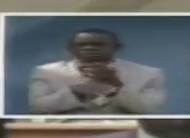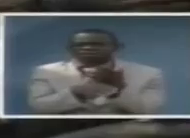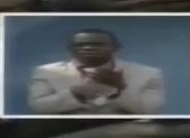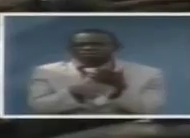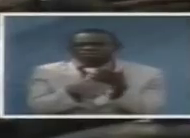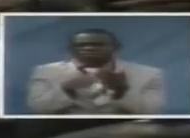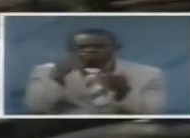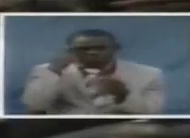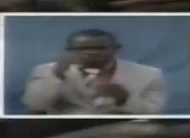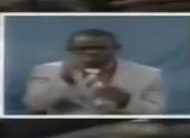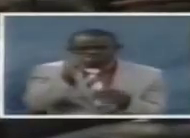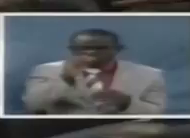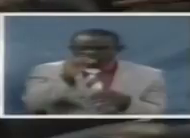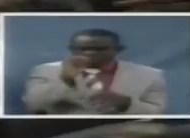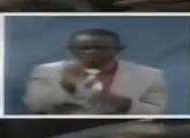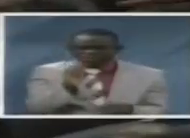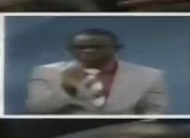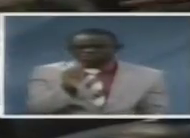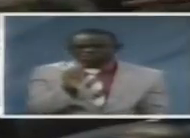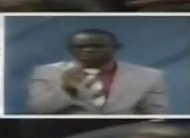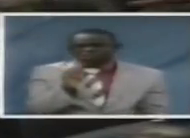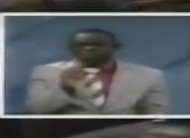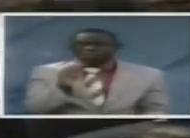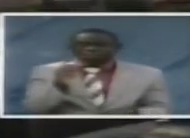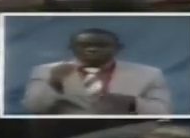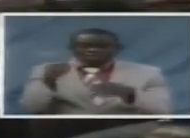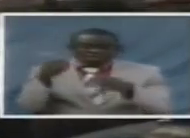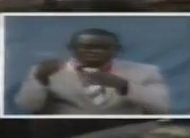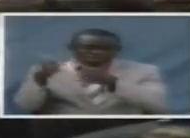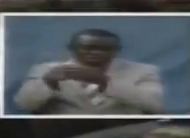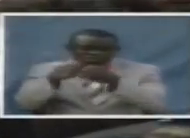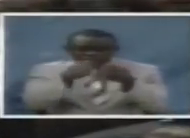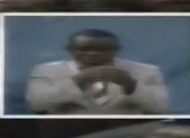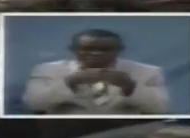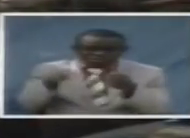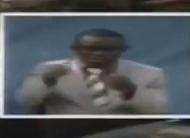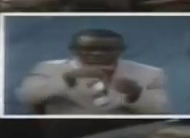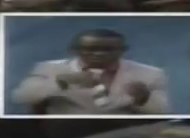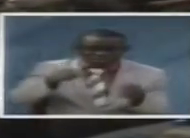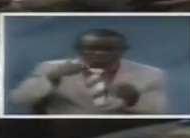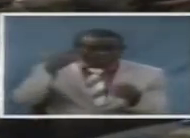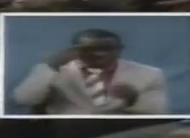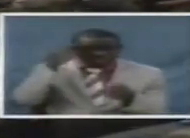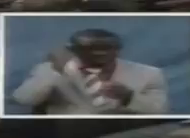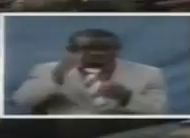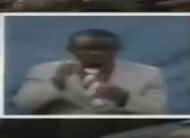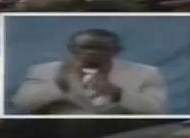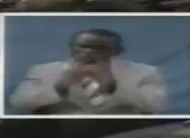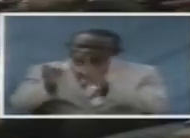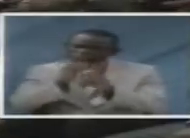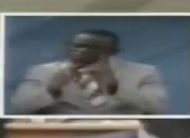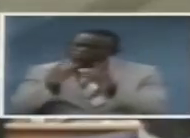enterprises. Further, government will engage financial institutions to increase credit to the small and